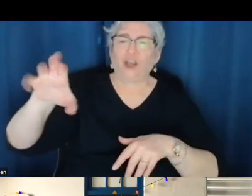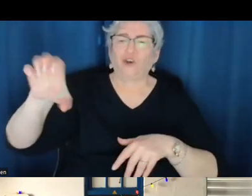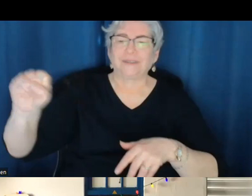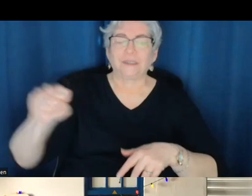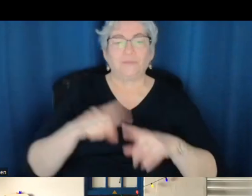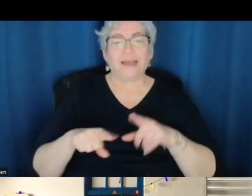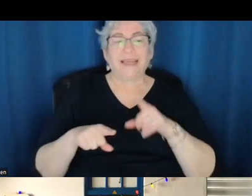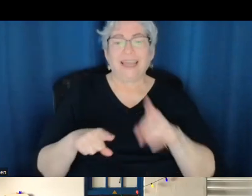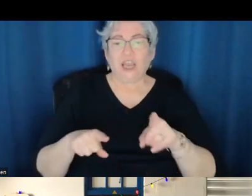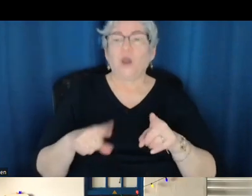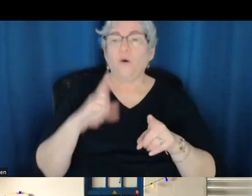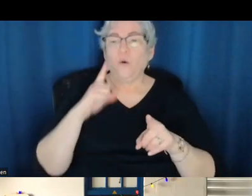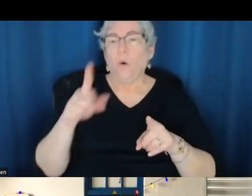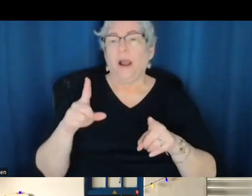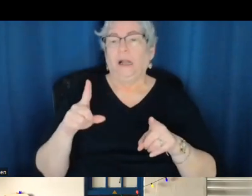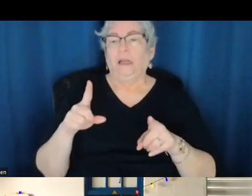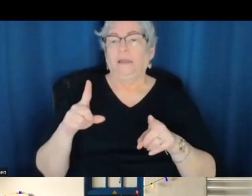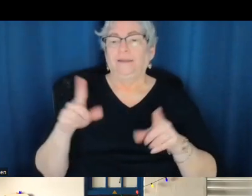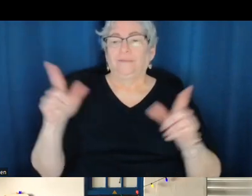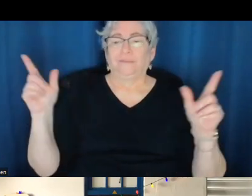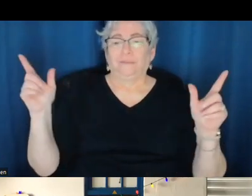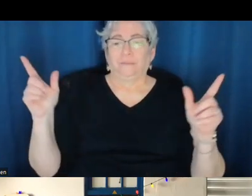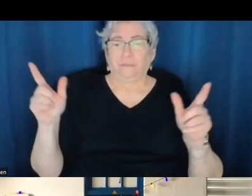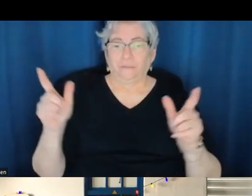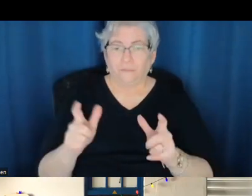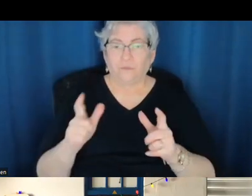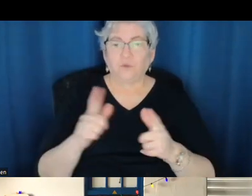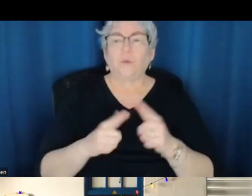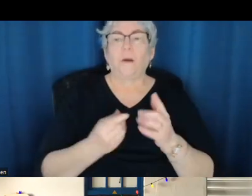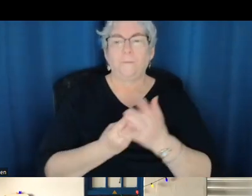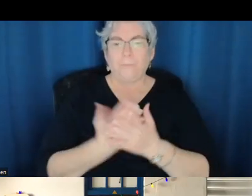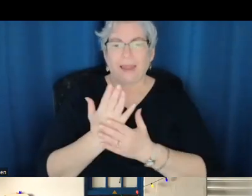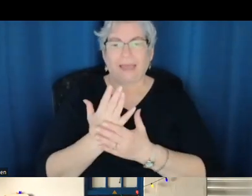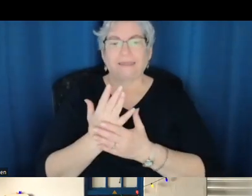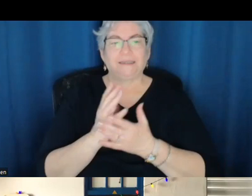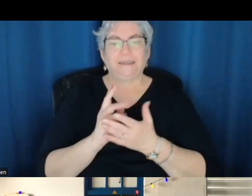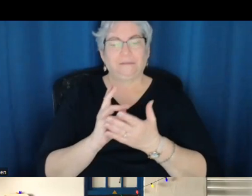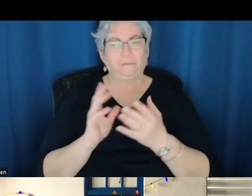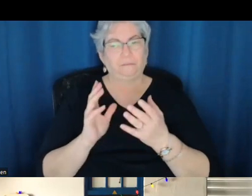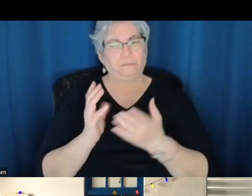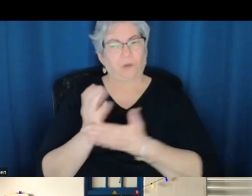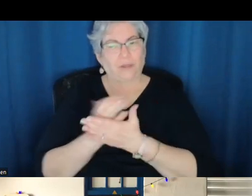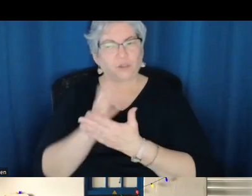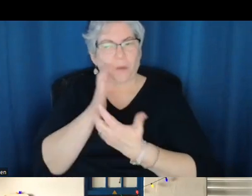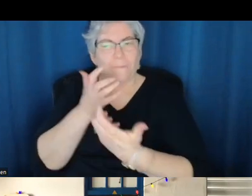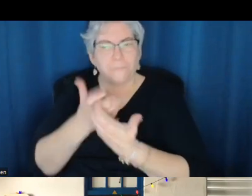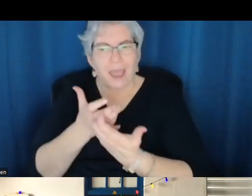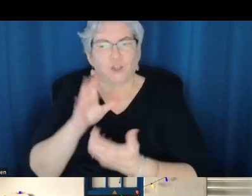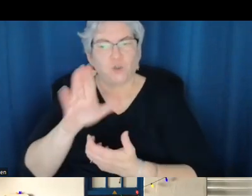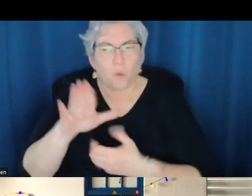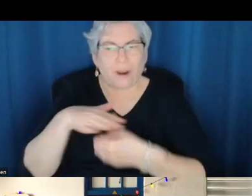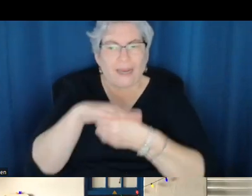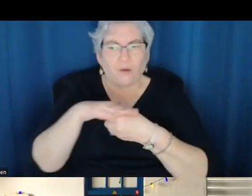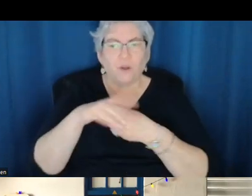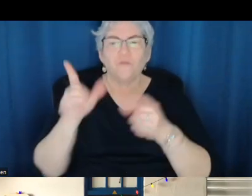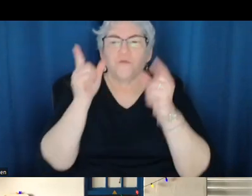we will distill those vast landscapes into plant collections that fit your site. Squint your eyes and